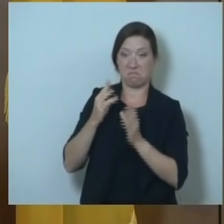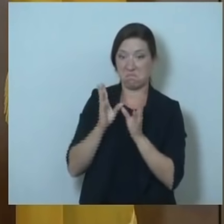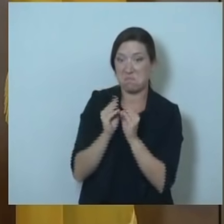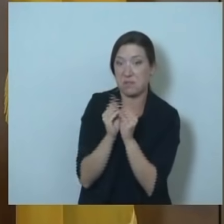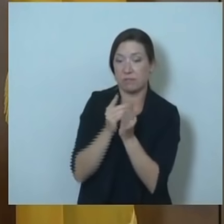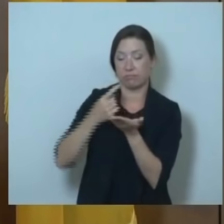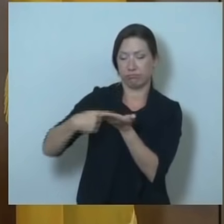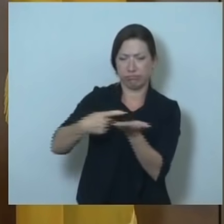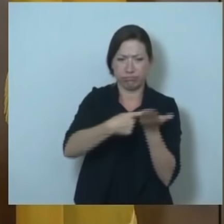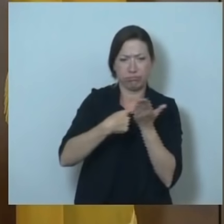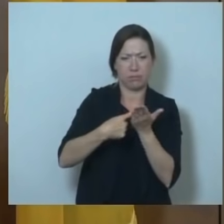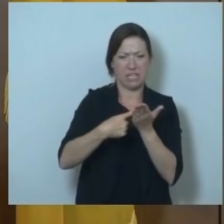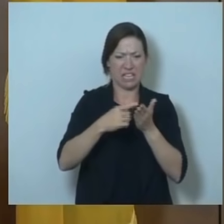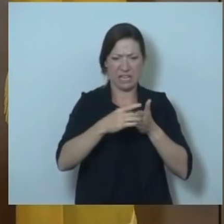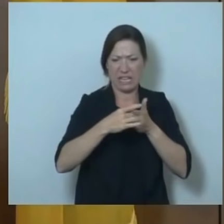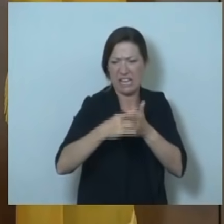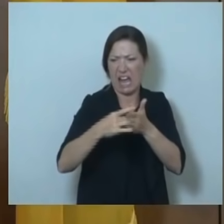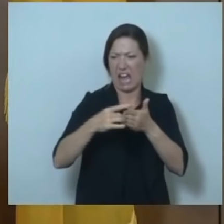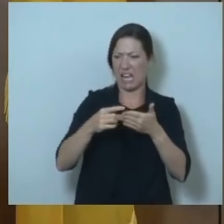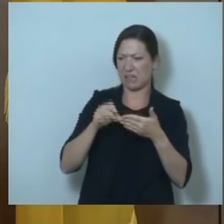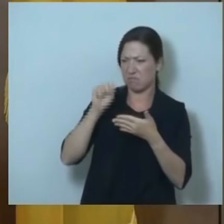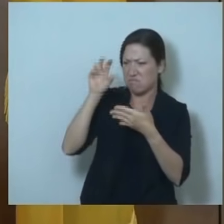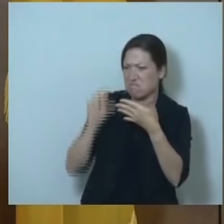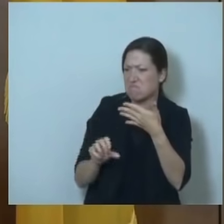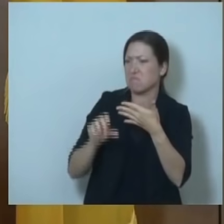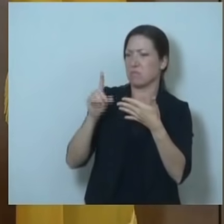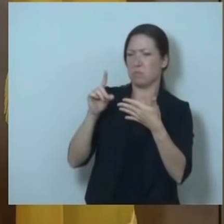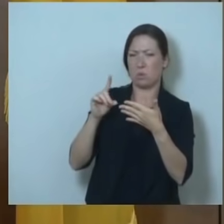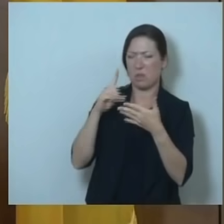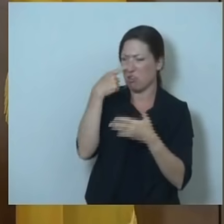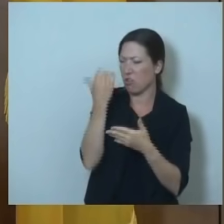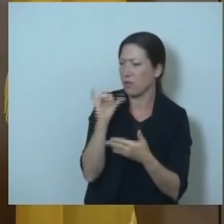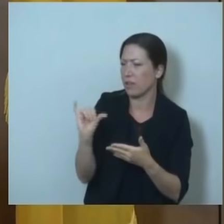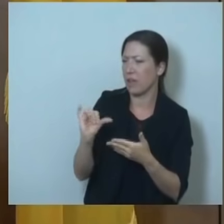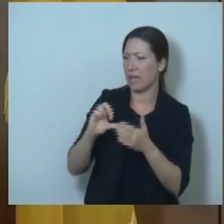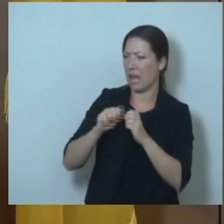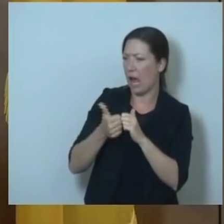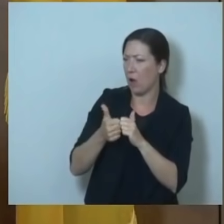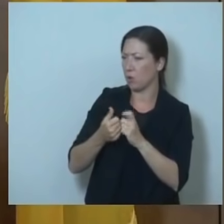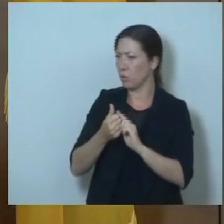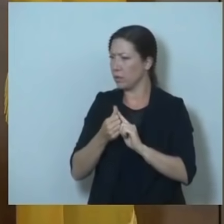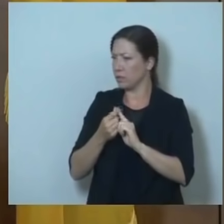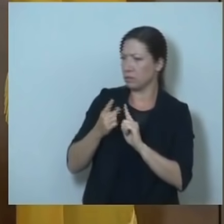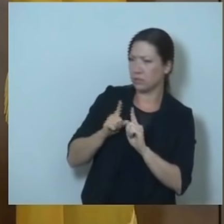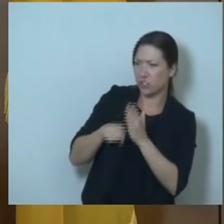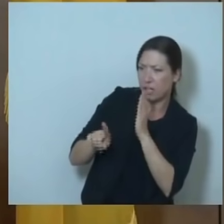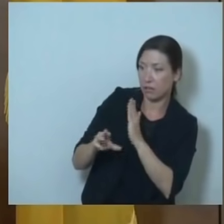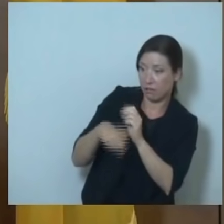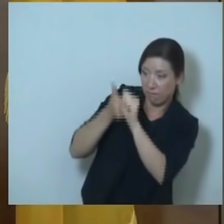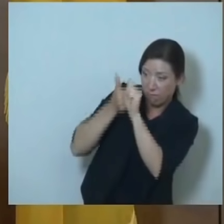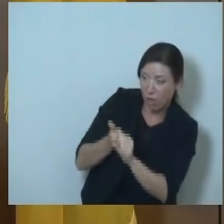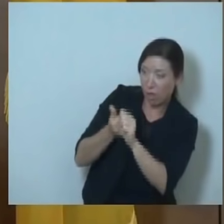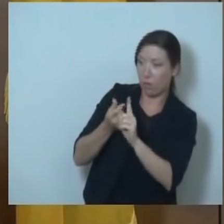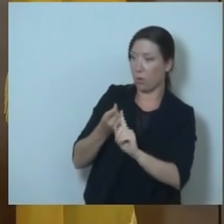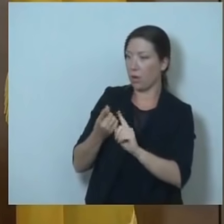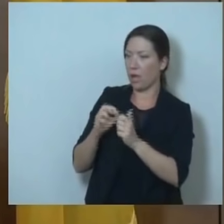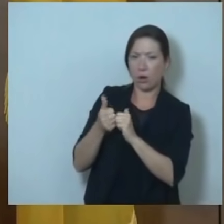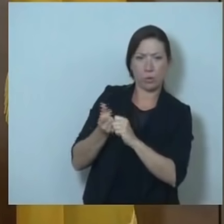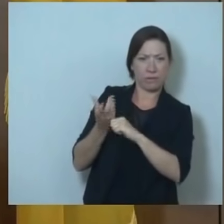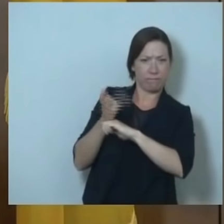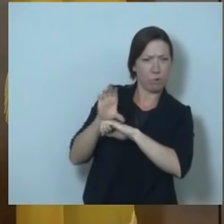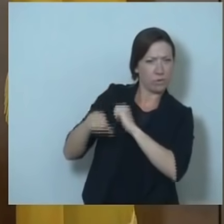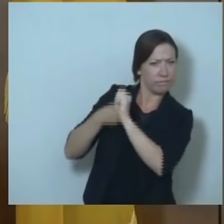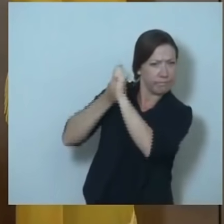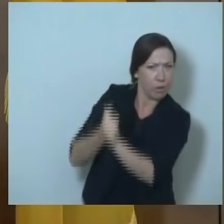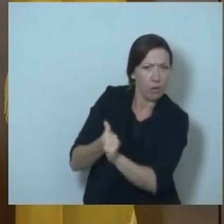we make sure that they can be practiced and enforced. And again, that's yesterday,